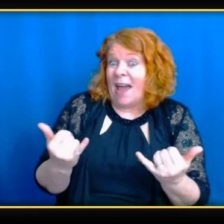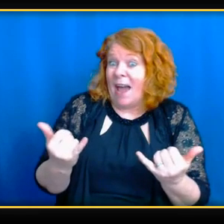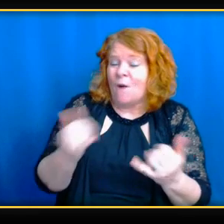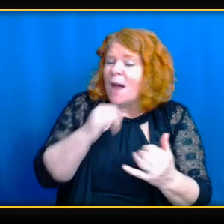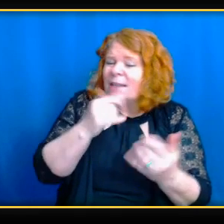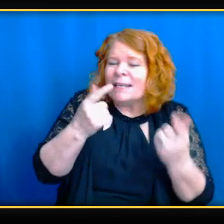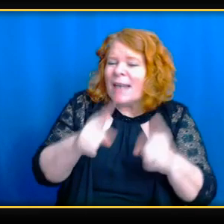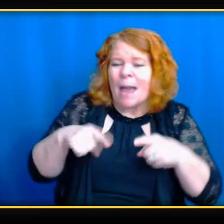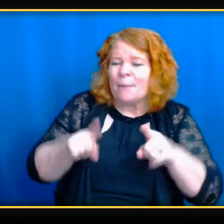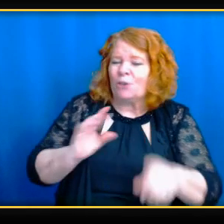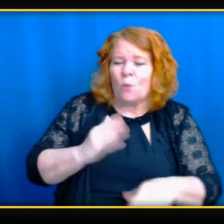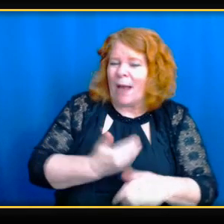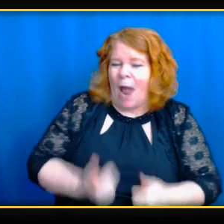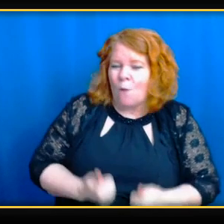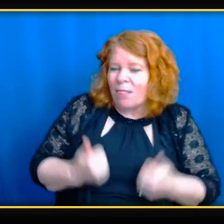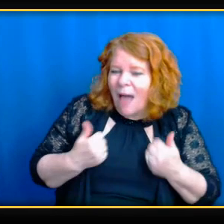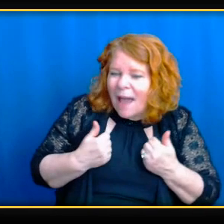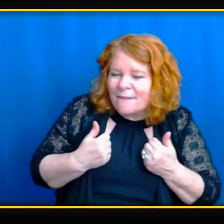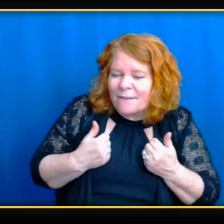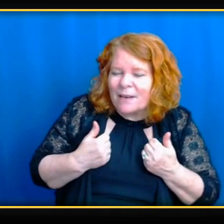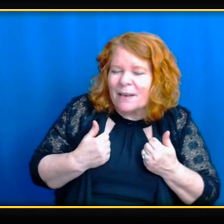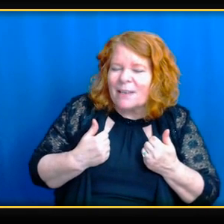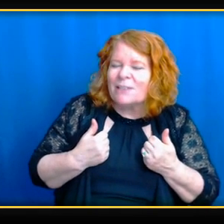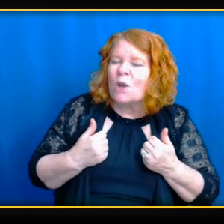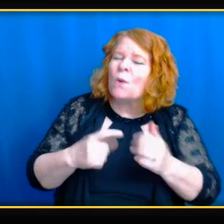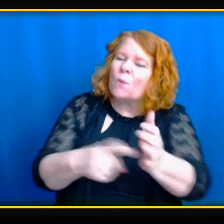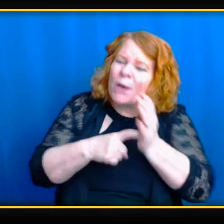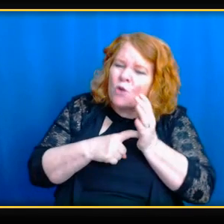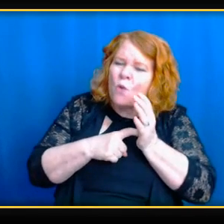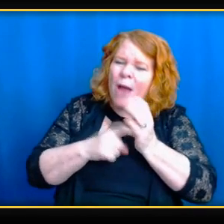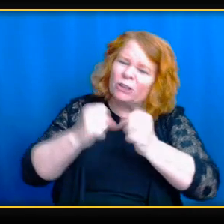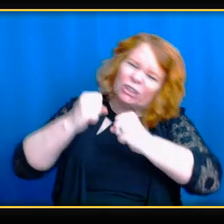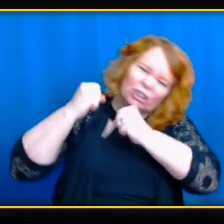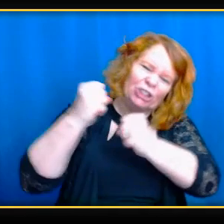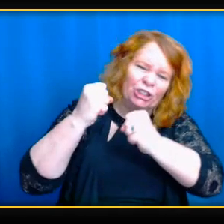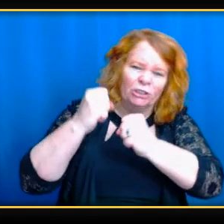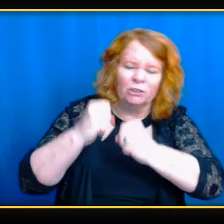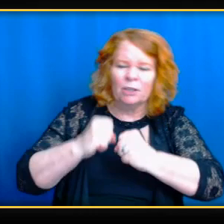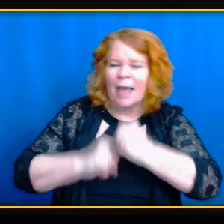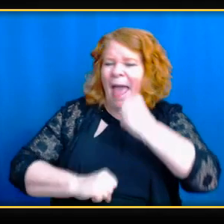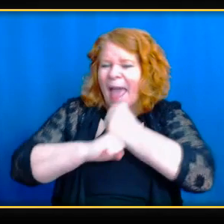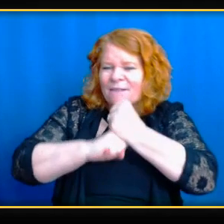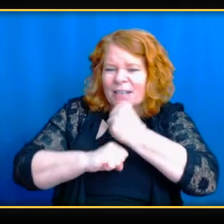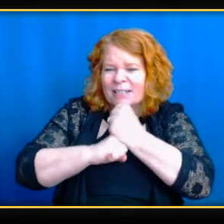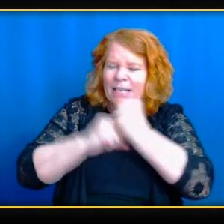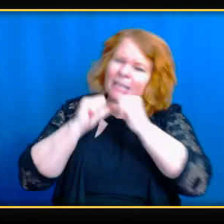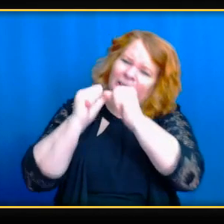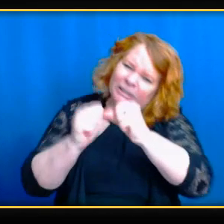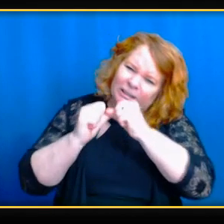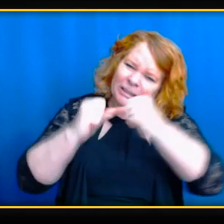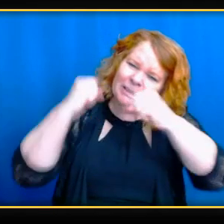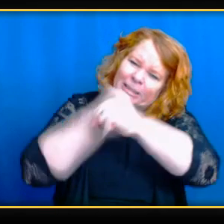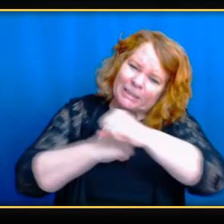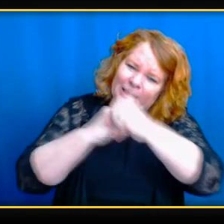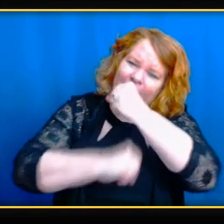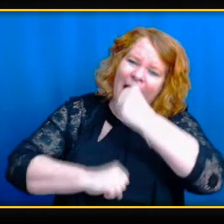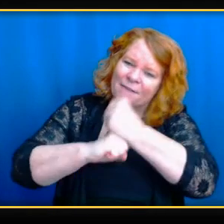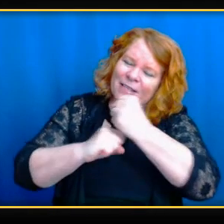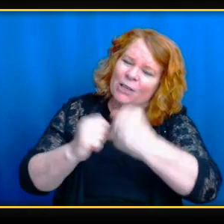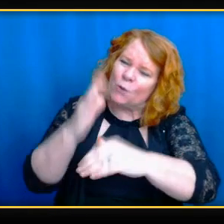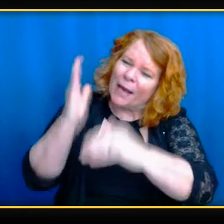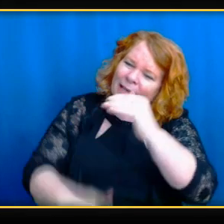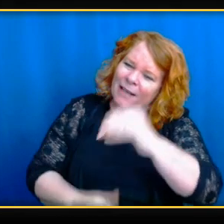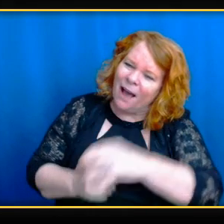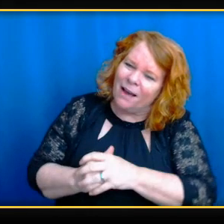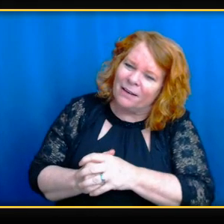lifetimes. And it takes fierce advocacy and insistent advocacy to get it done. I mean, for me, I think